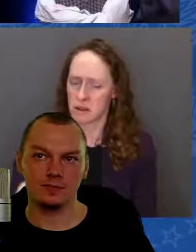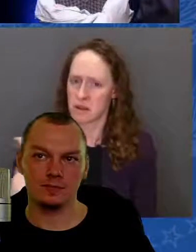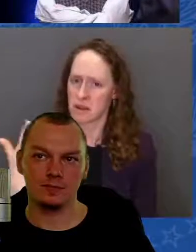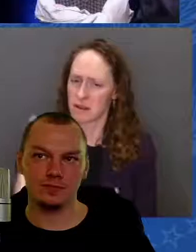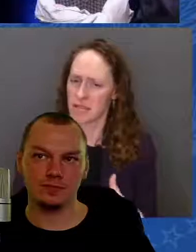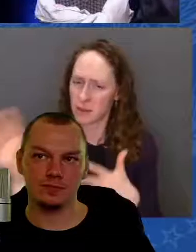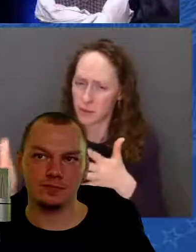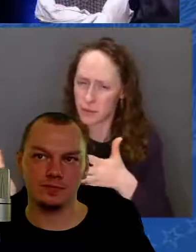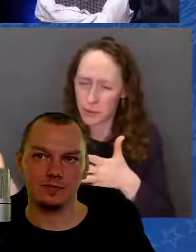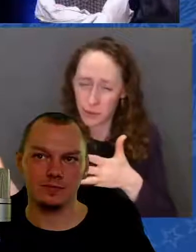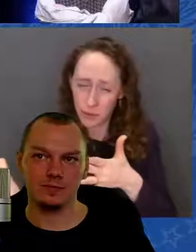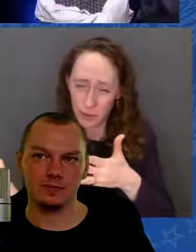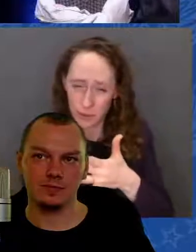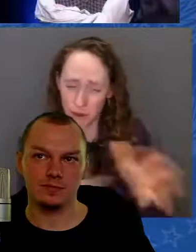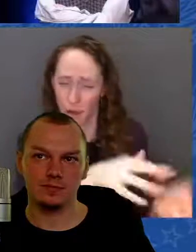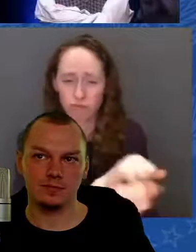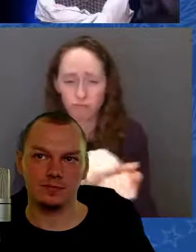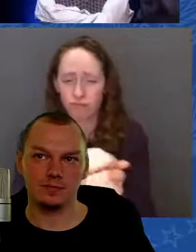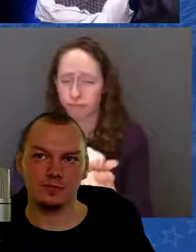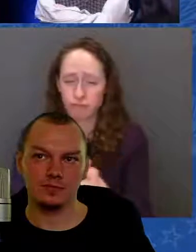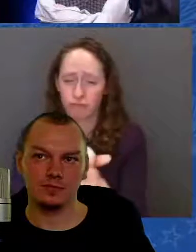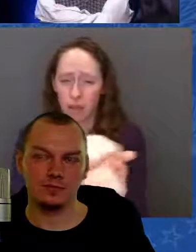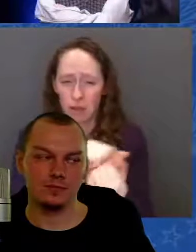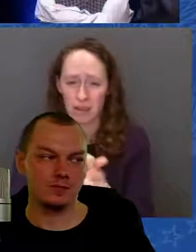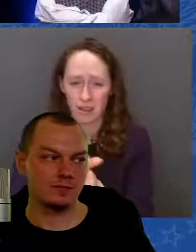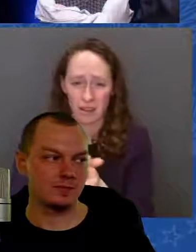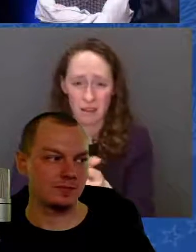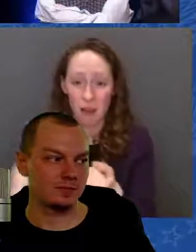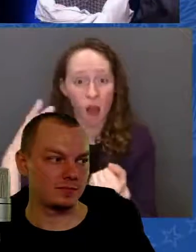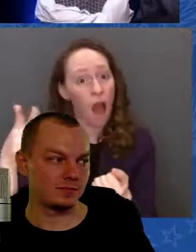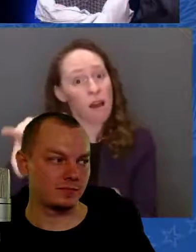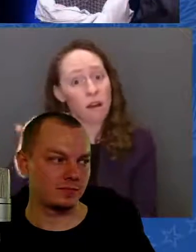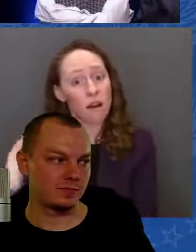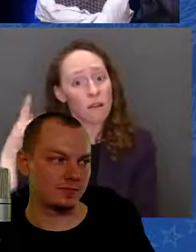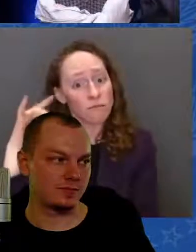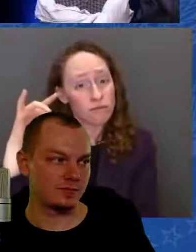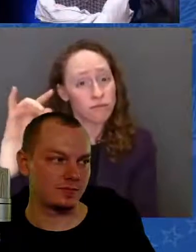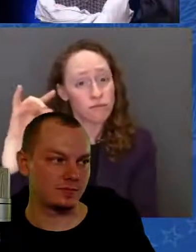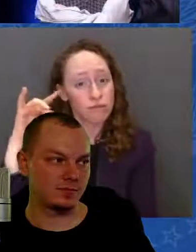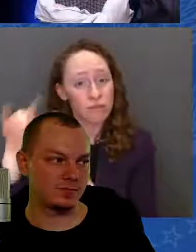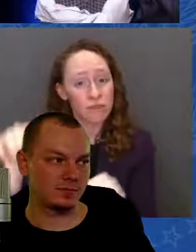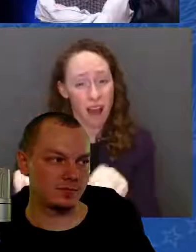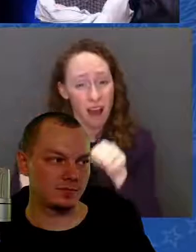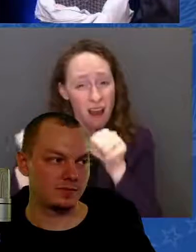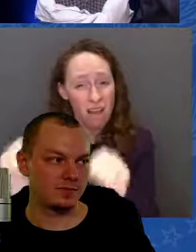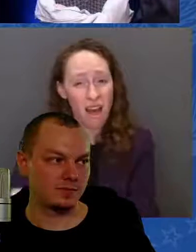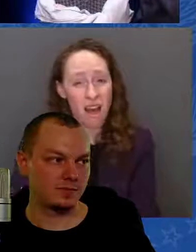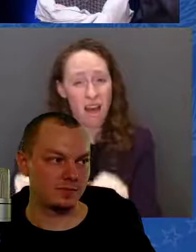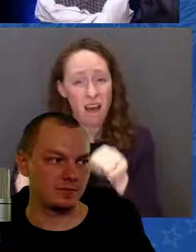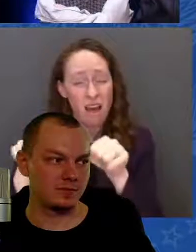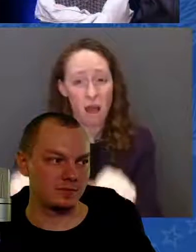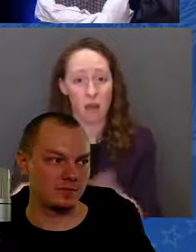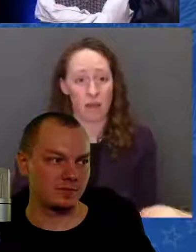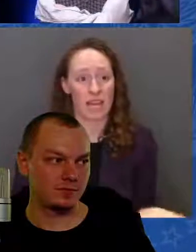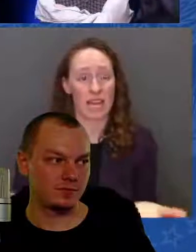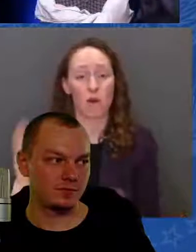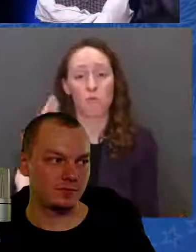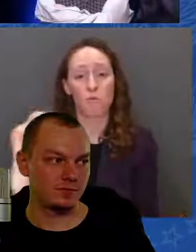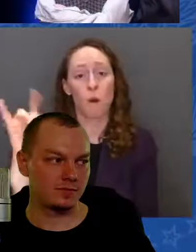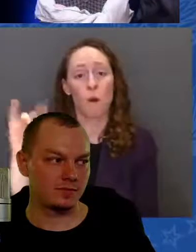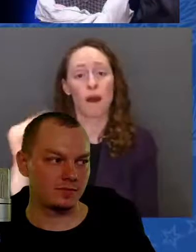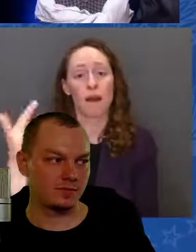at, I mean, I know those who've been through it know, 3 minutes. 3 minutes, this neighborhood is basically